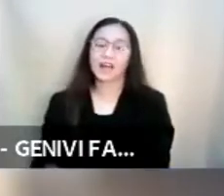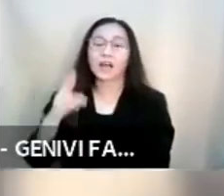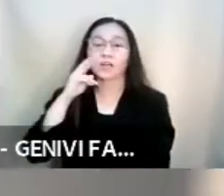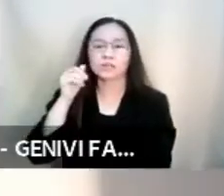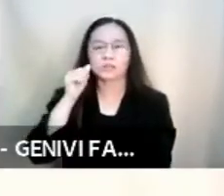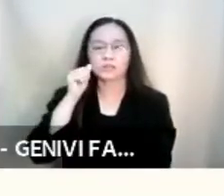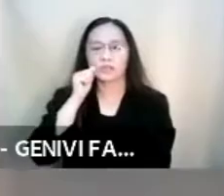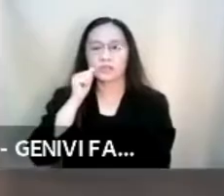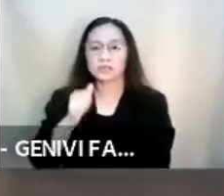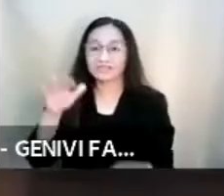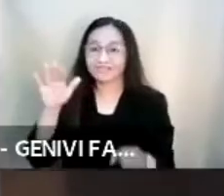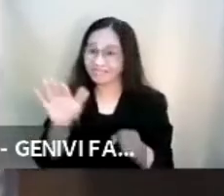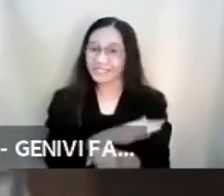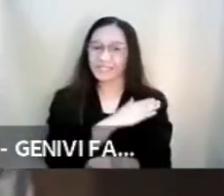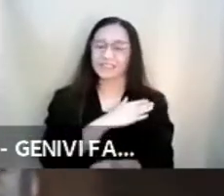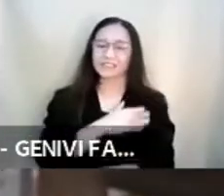na fulfilled na.